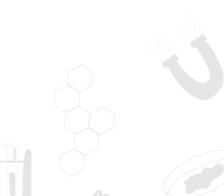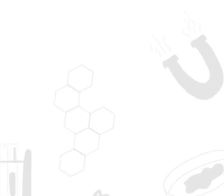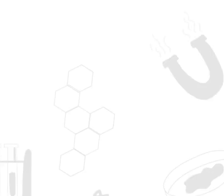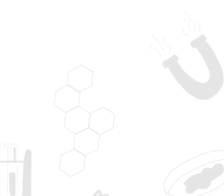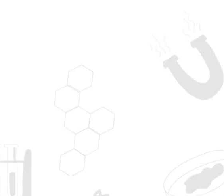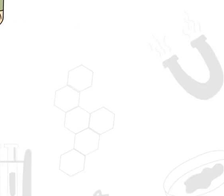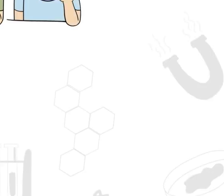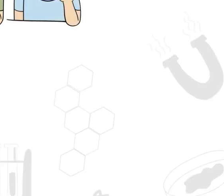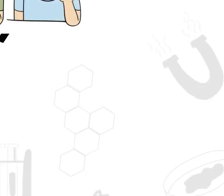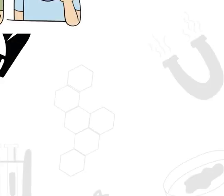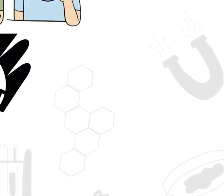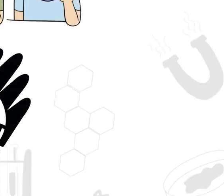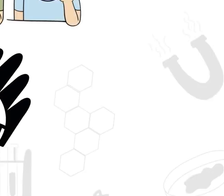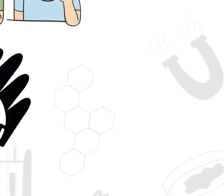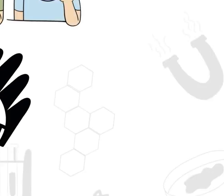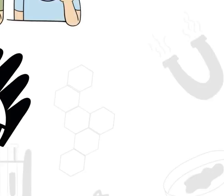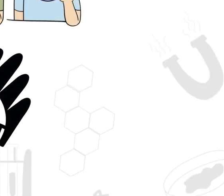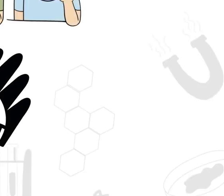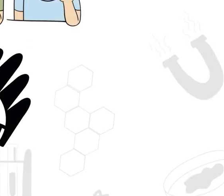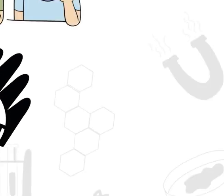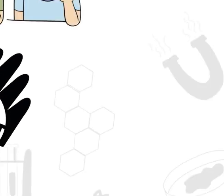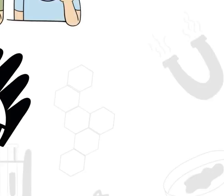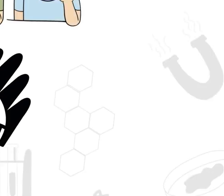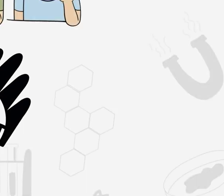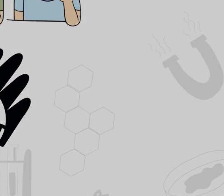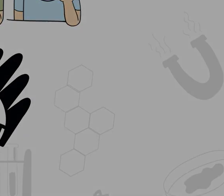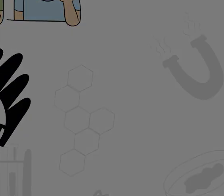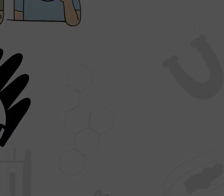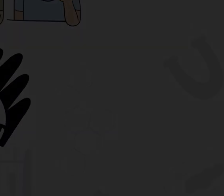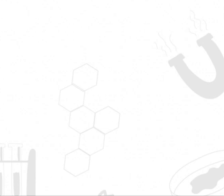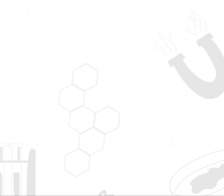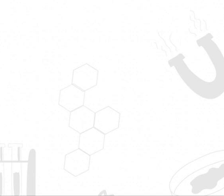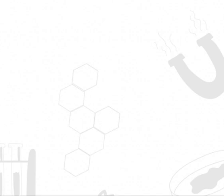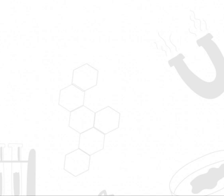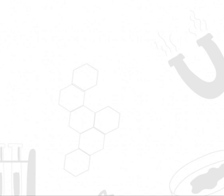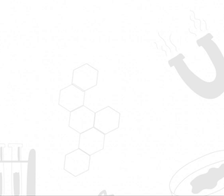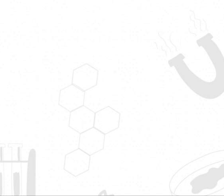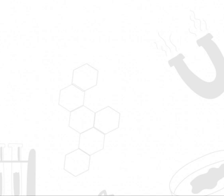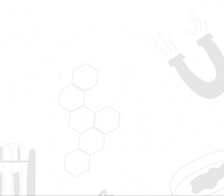Welcome to ISL Enabled Virtual Lab of CSIR.